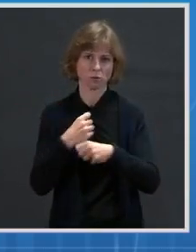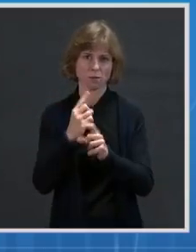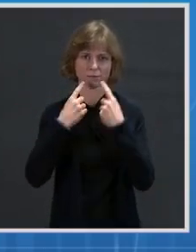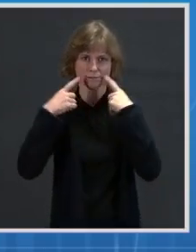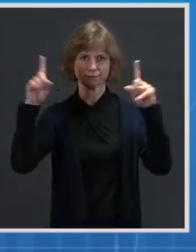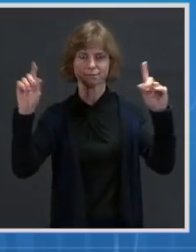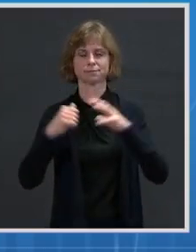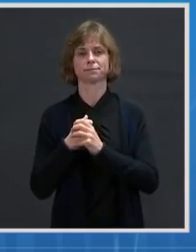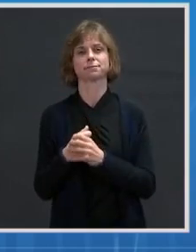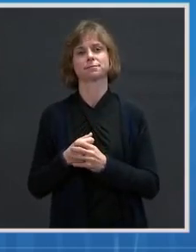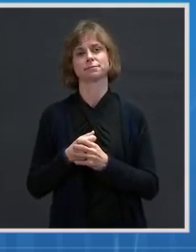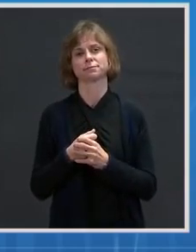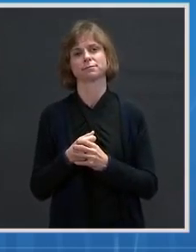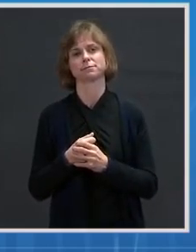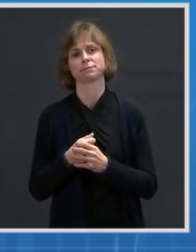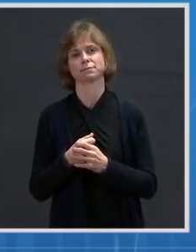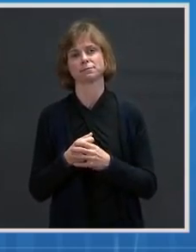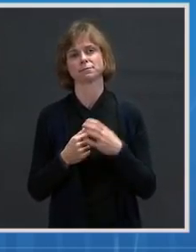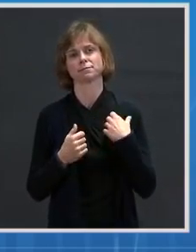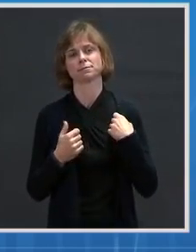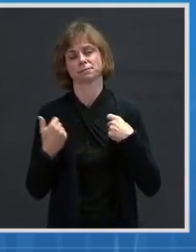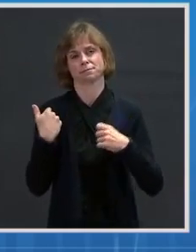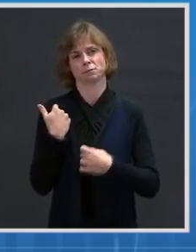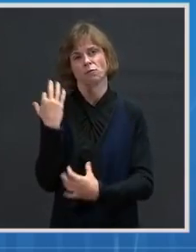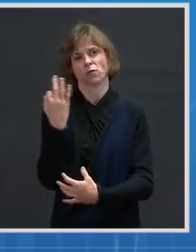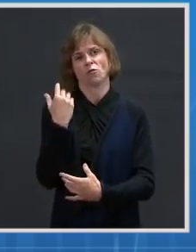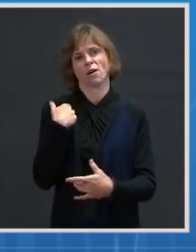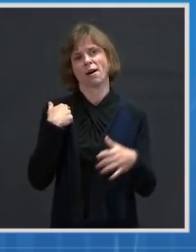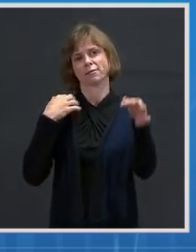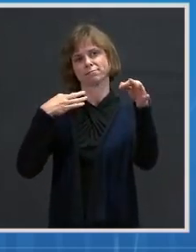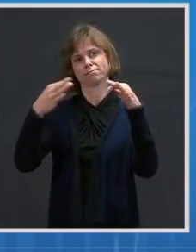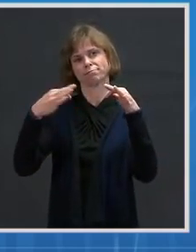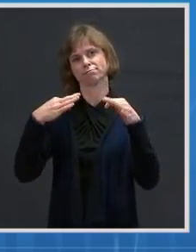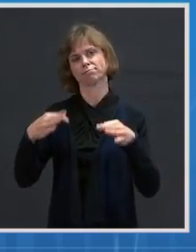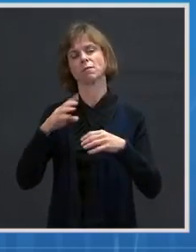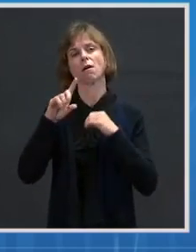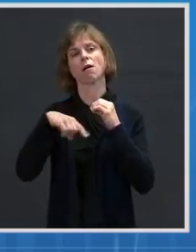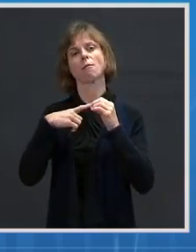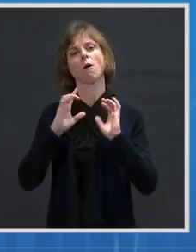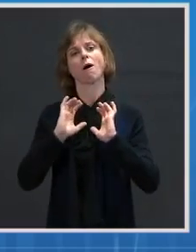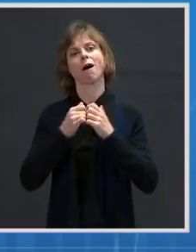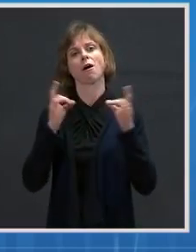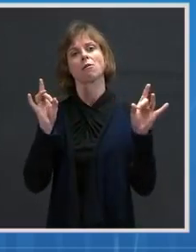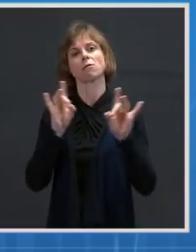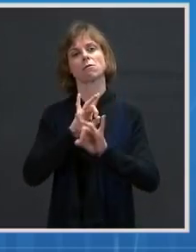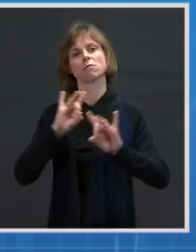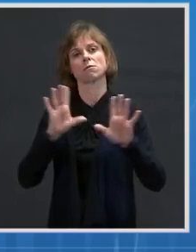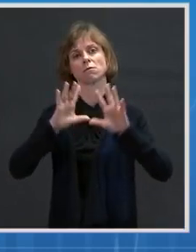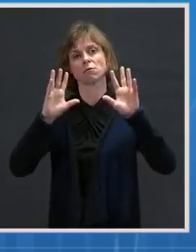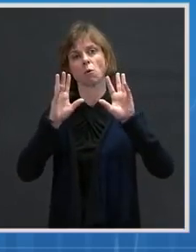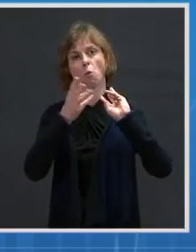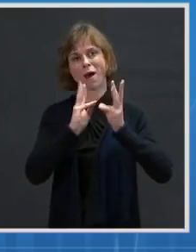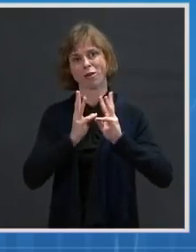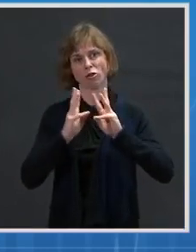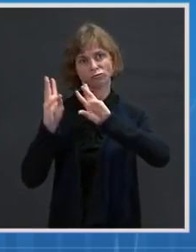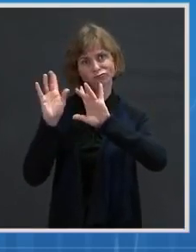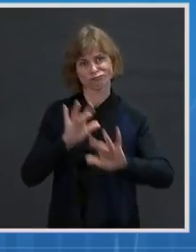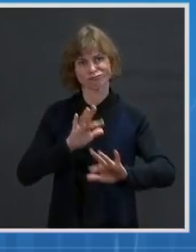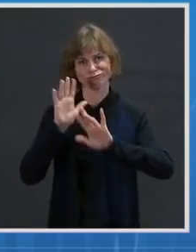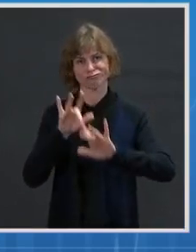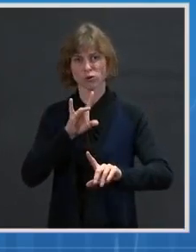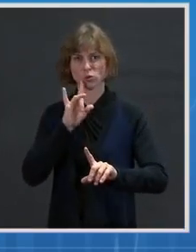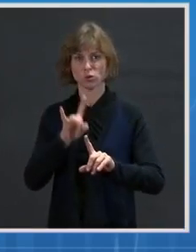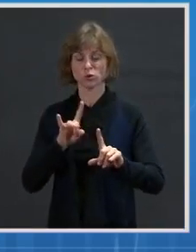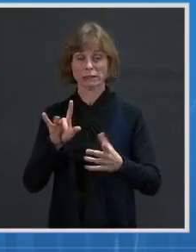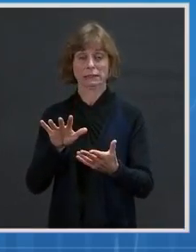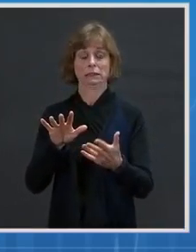On Friday, I provided an overview of how the extreme weather had impacted our vaccination efforts. And